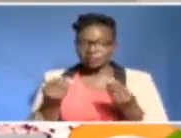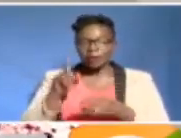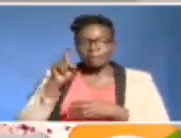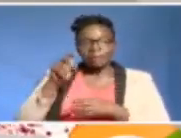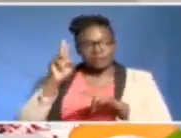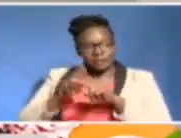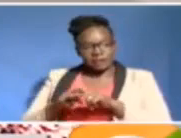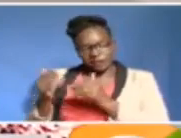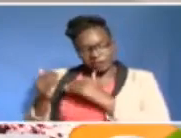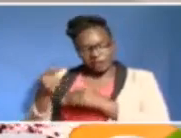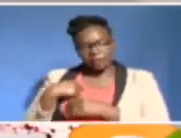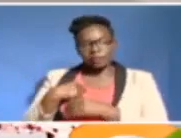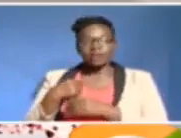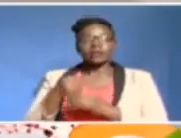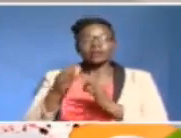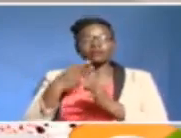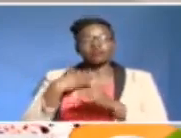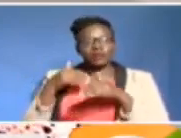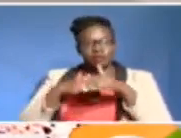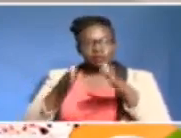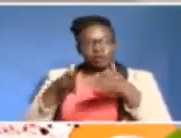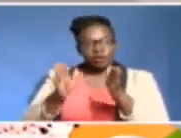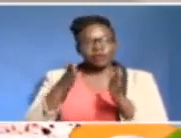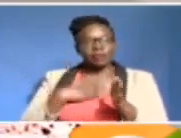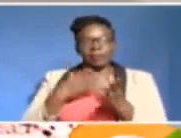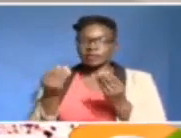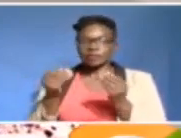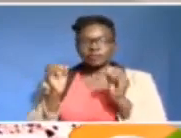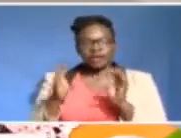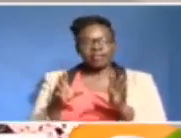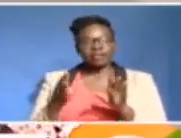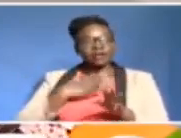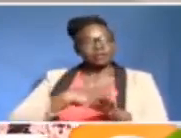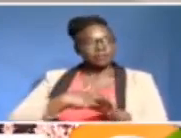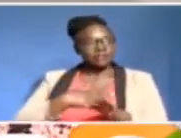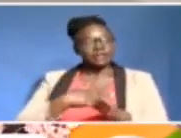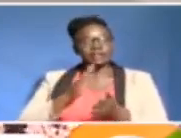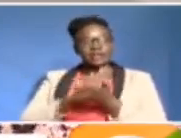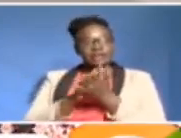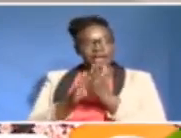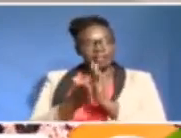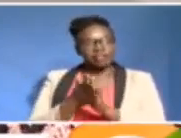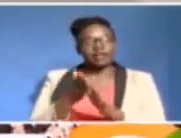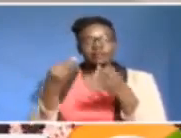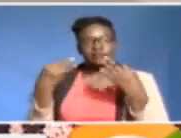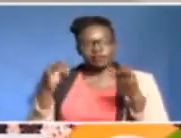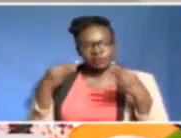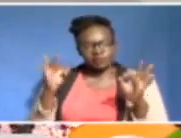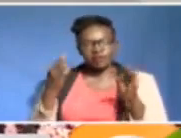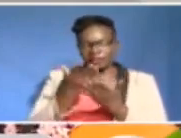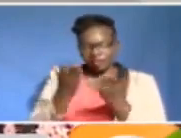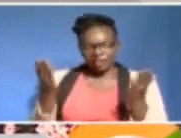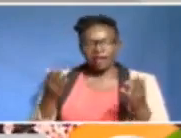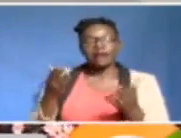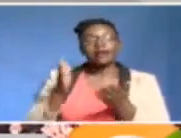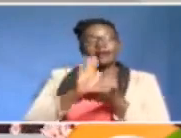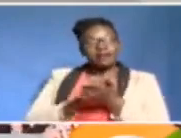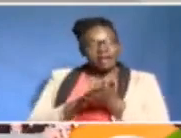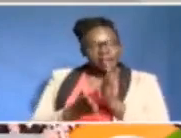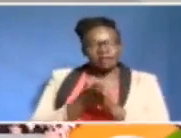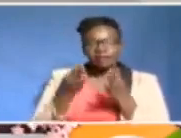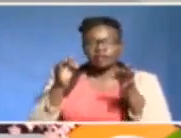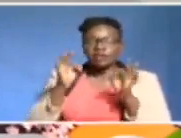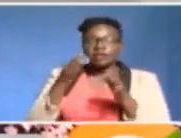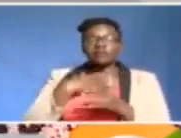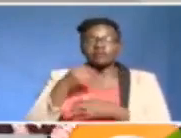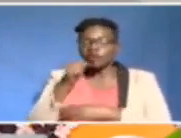you, if you want to follow Bridget's way, it's not easy. Girl, nothing goes for nothing. I repeat, you want that old